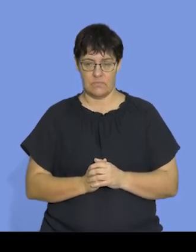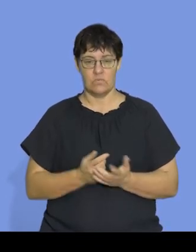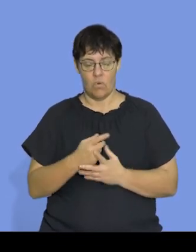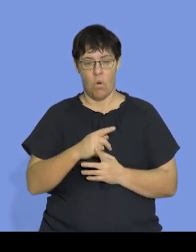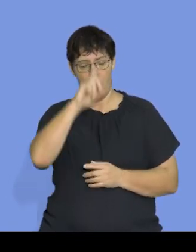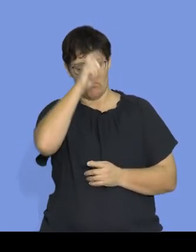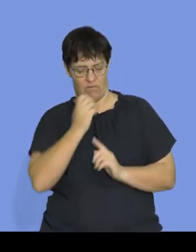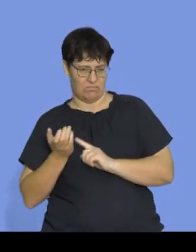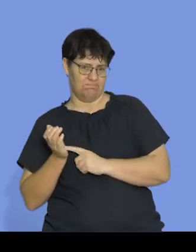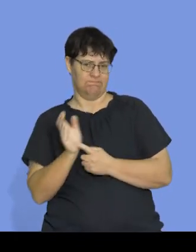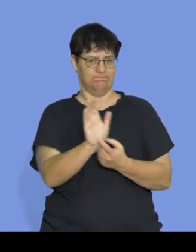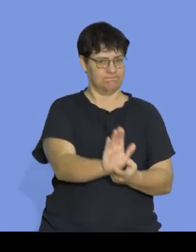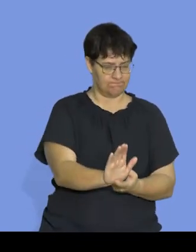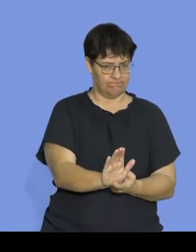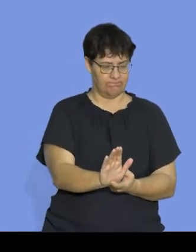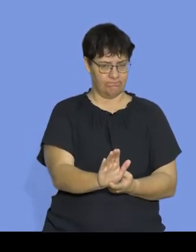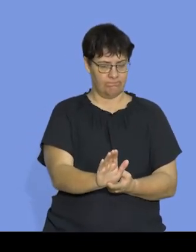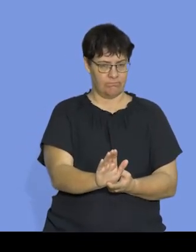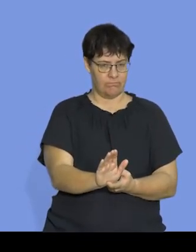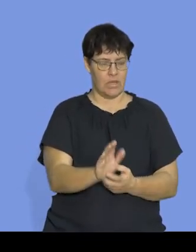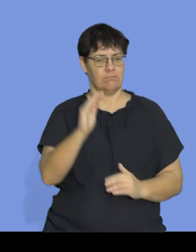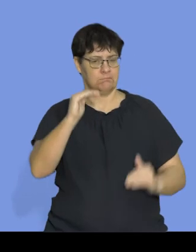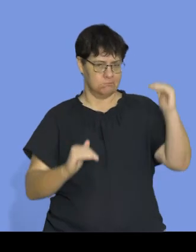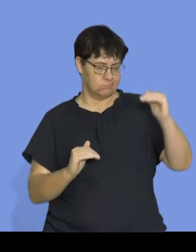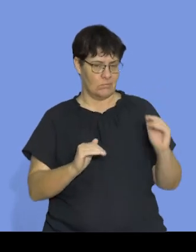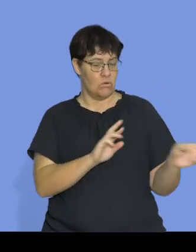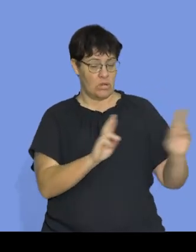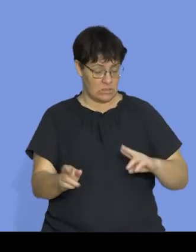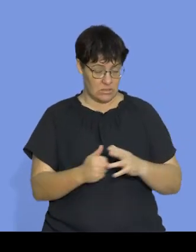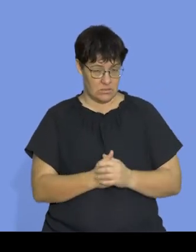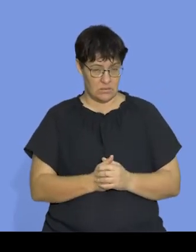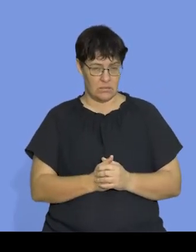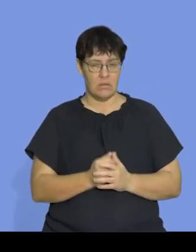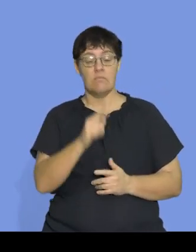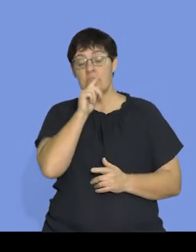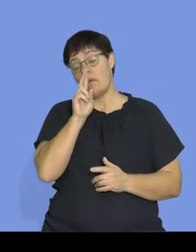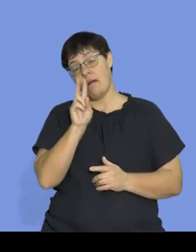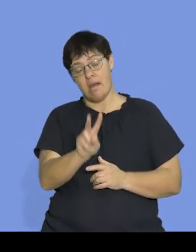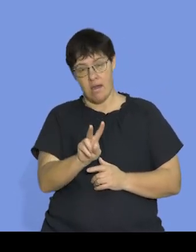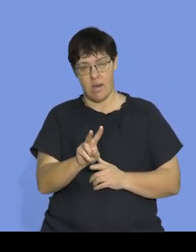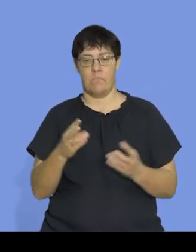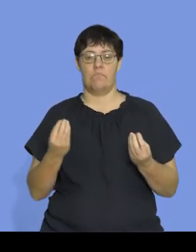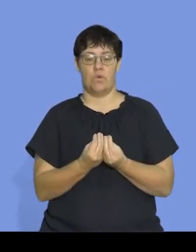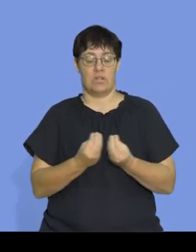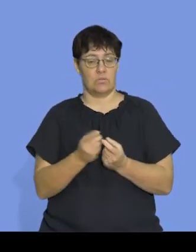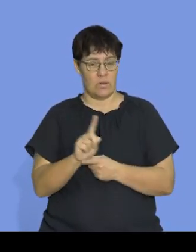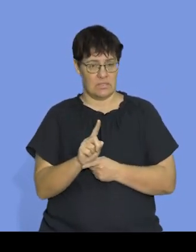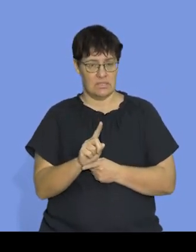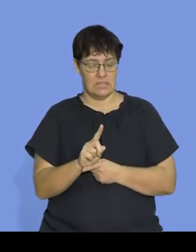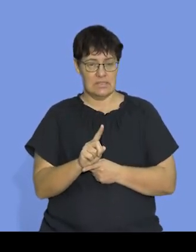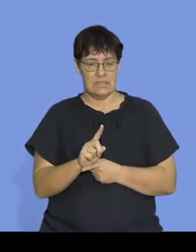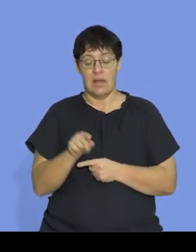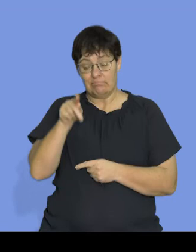profile of an exothermic reaction, we realize that immediately that the products are actually at a lower energy